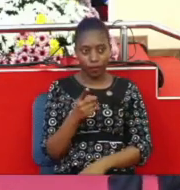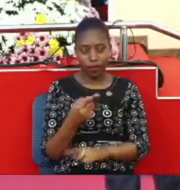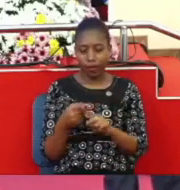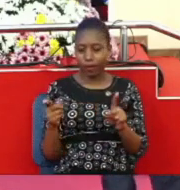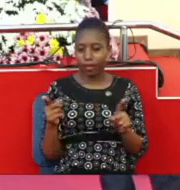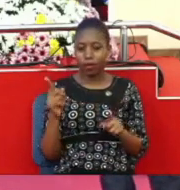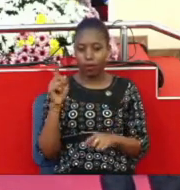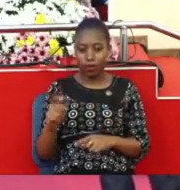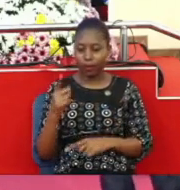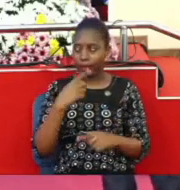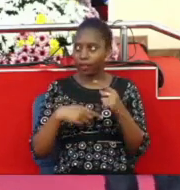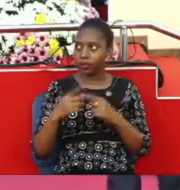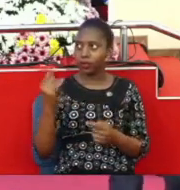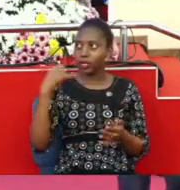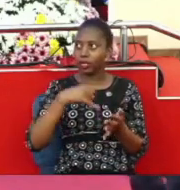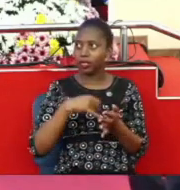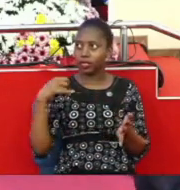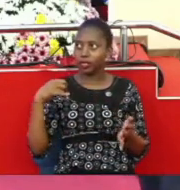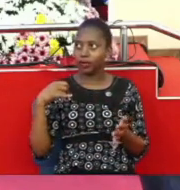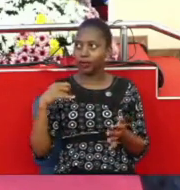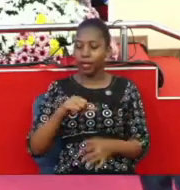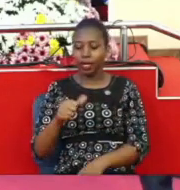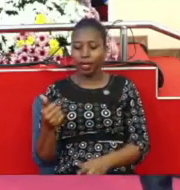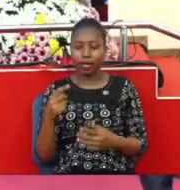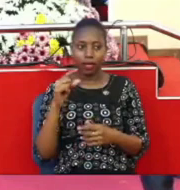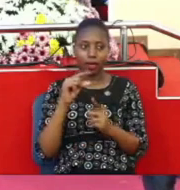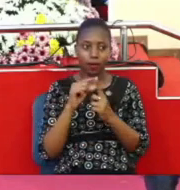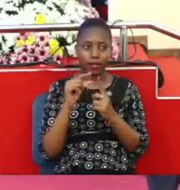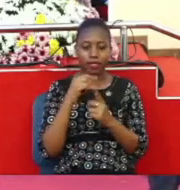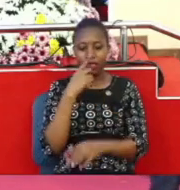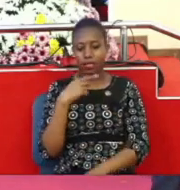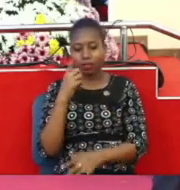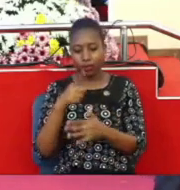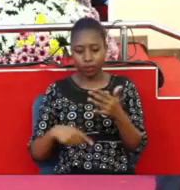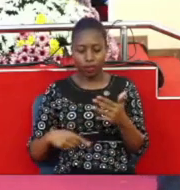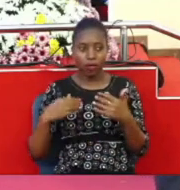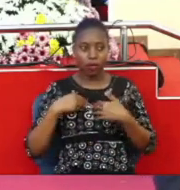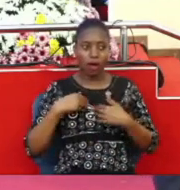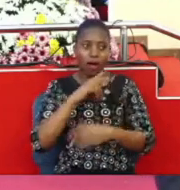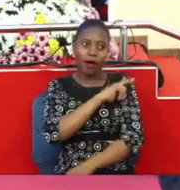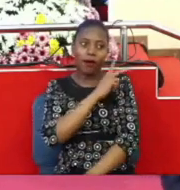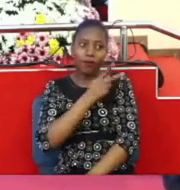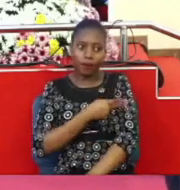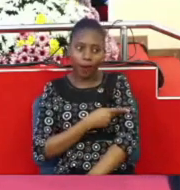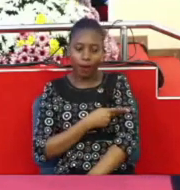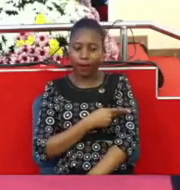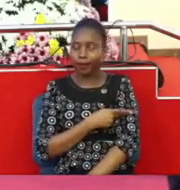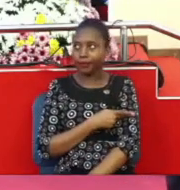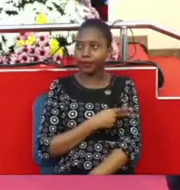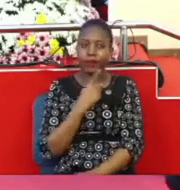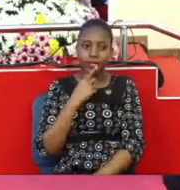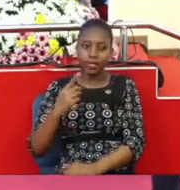it. In other words, you have power over it. Tell your neighbor, we have victory.